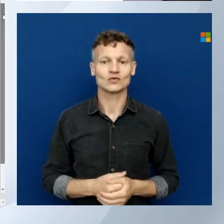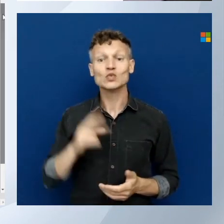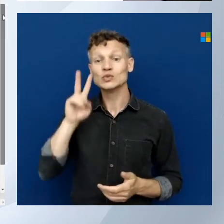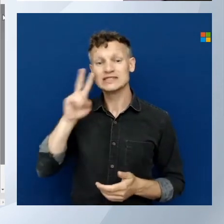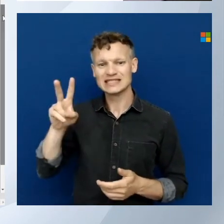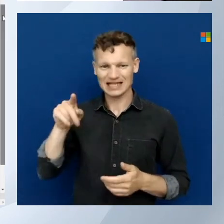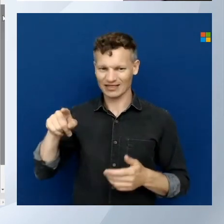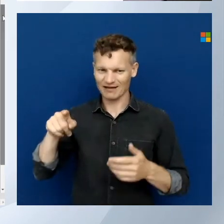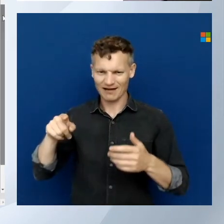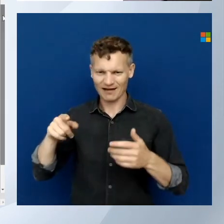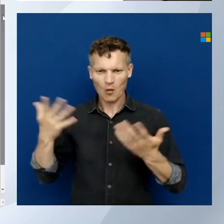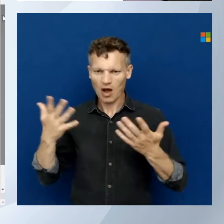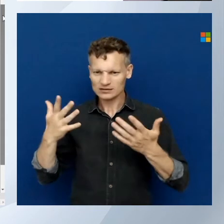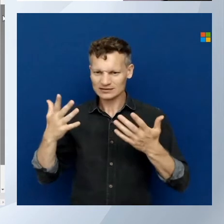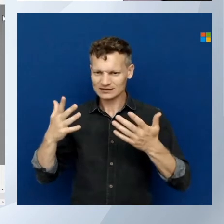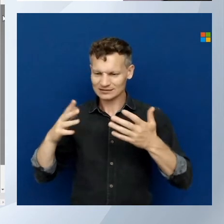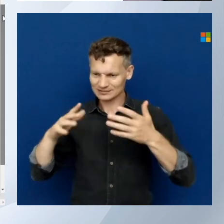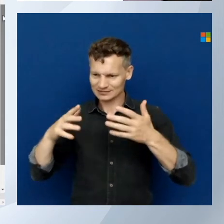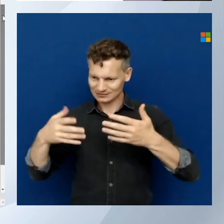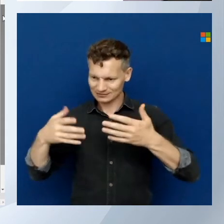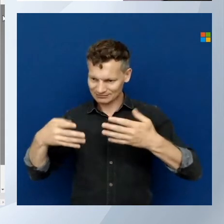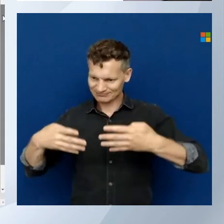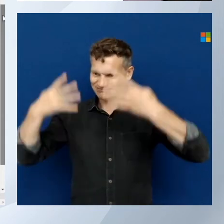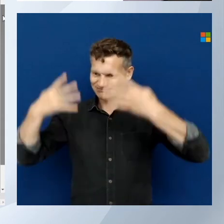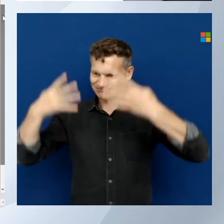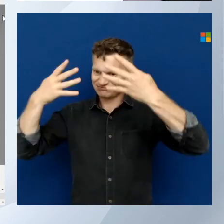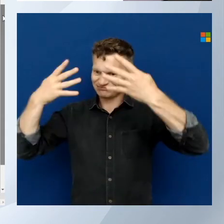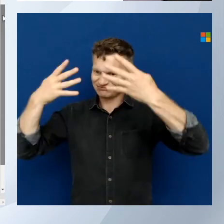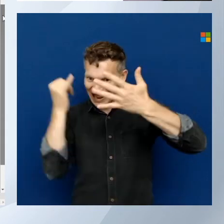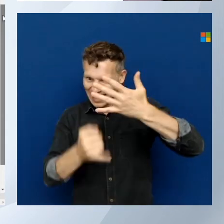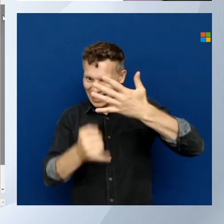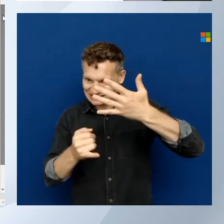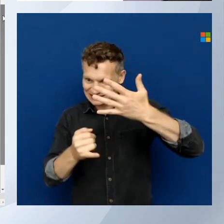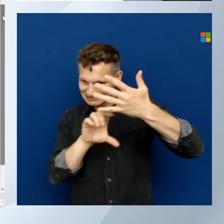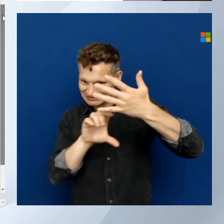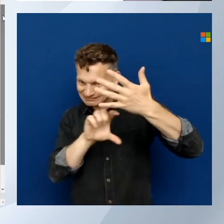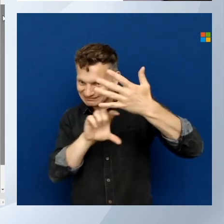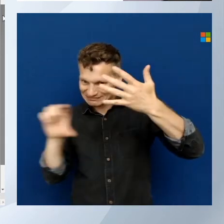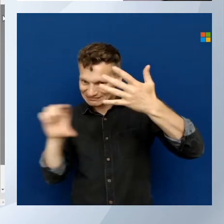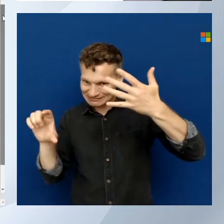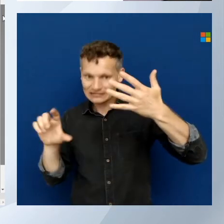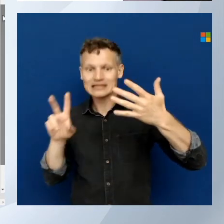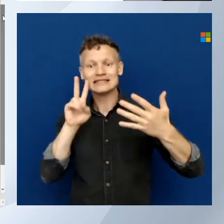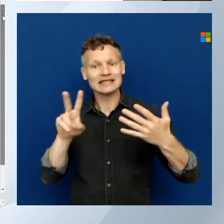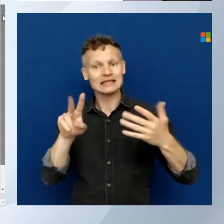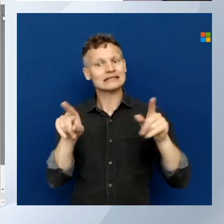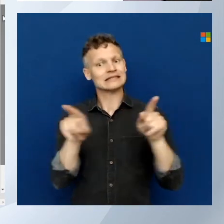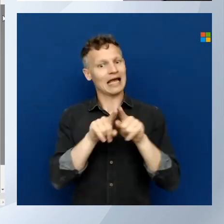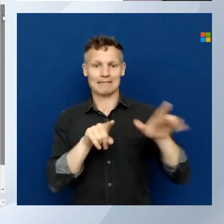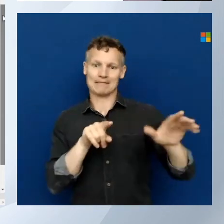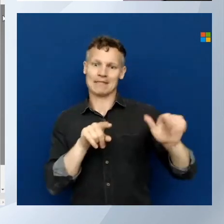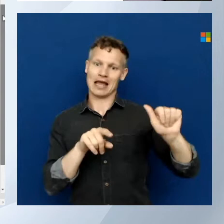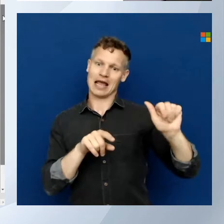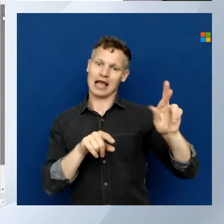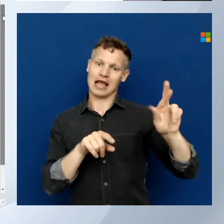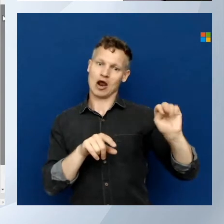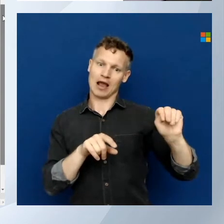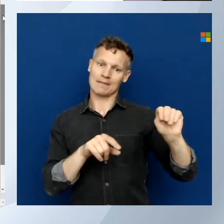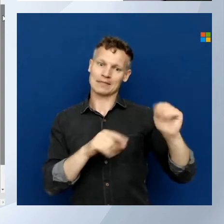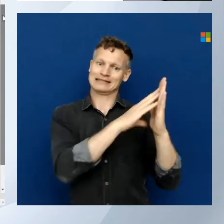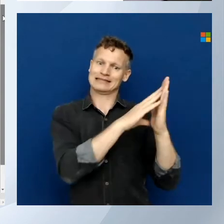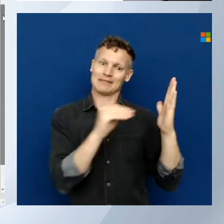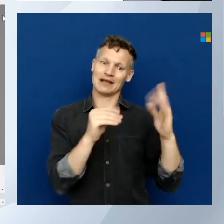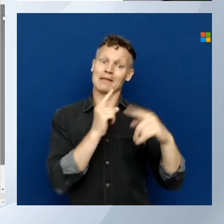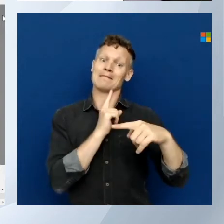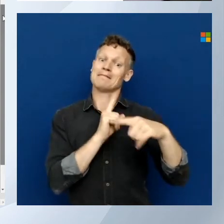ARM template, but also did run the follow-up actions within PowerShell to check if the resources